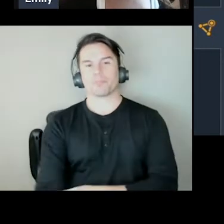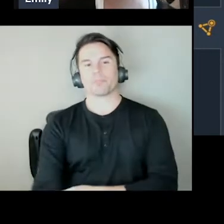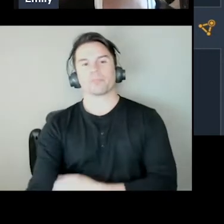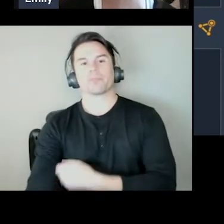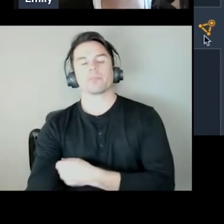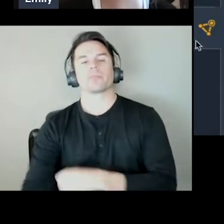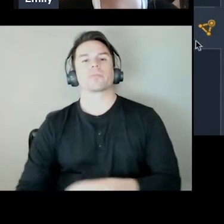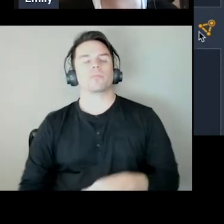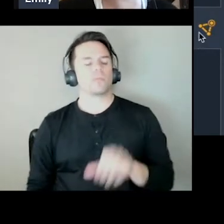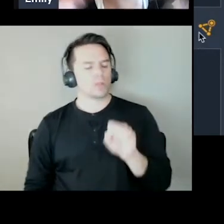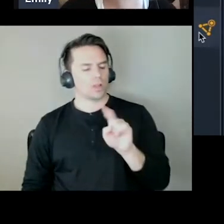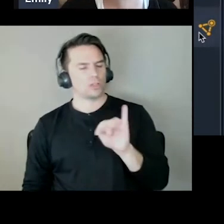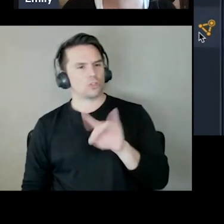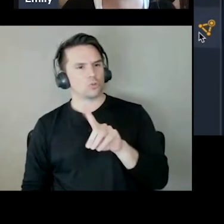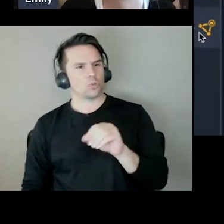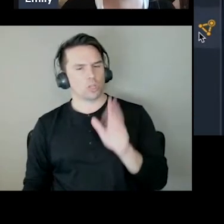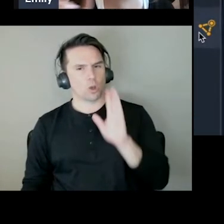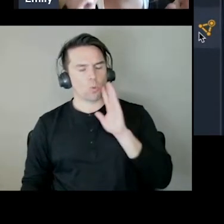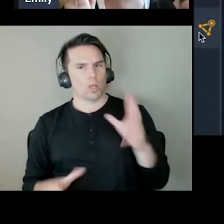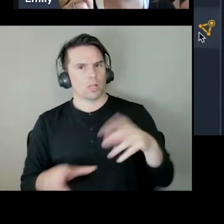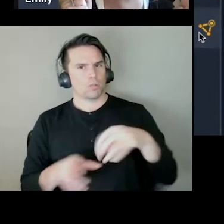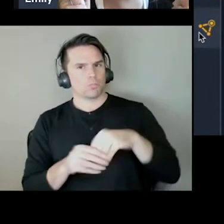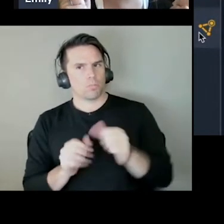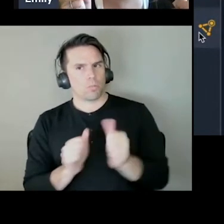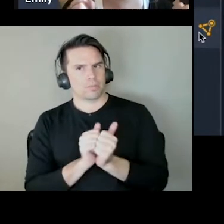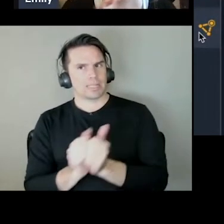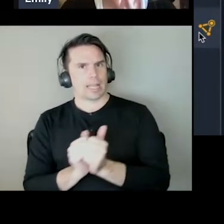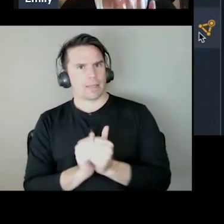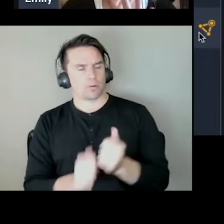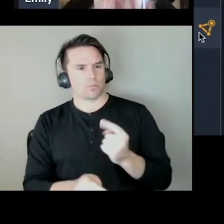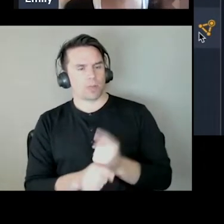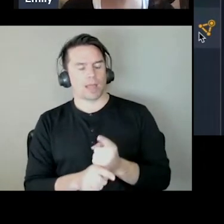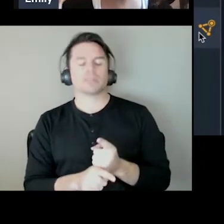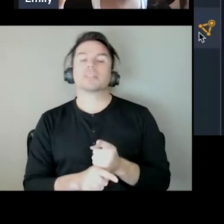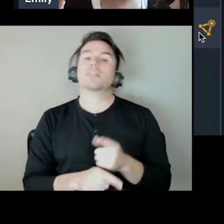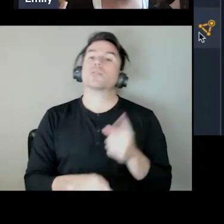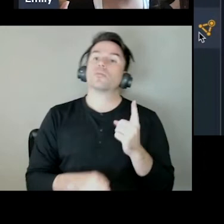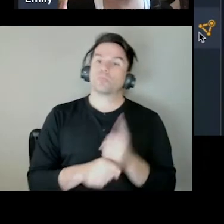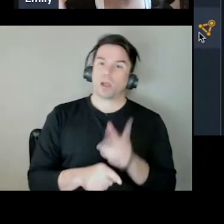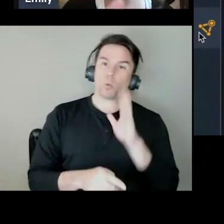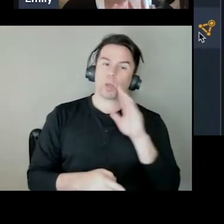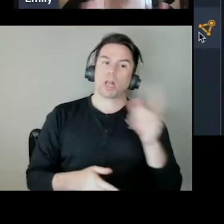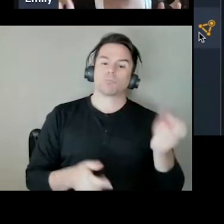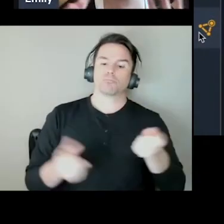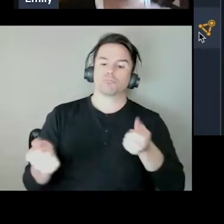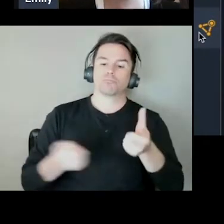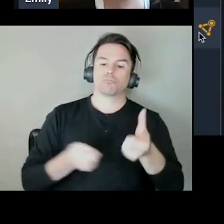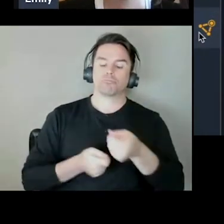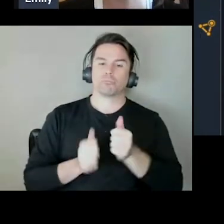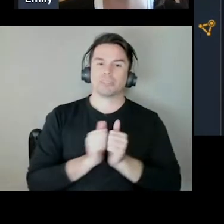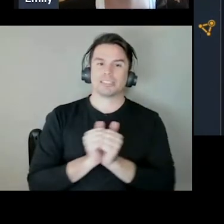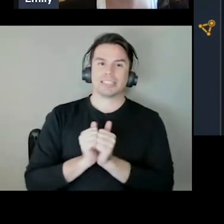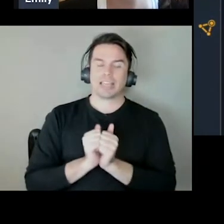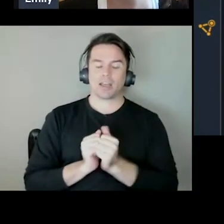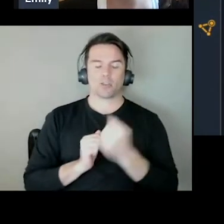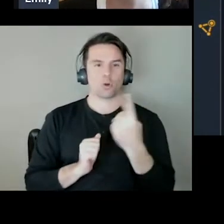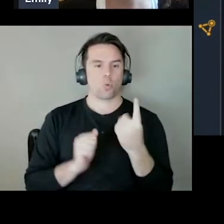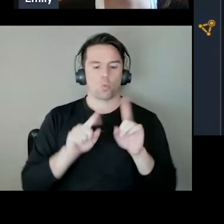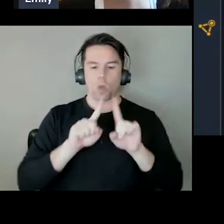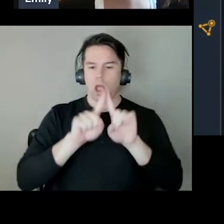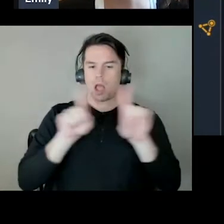Yes. Studio brings all of these together in a single pane of glass, really nice user